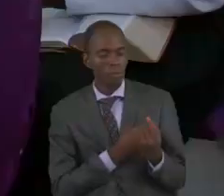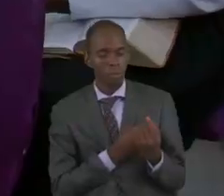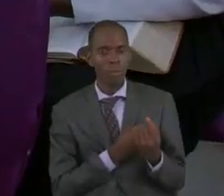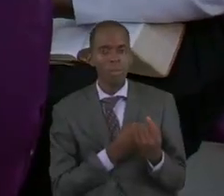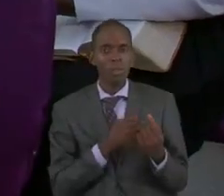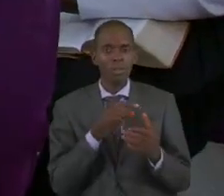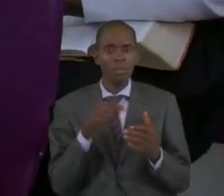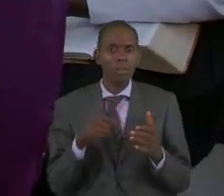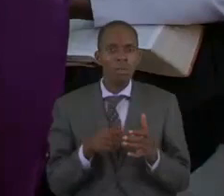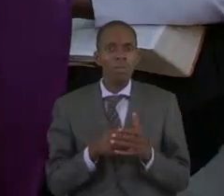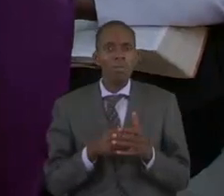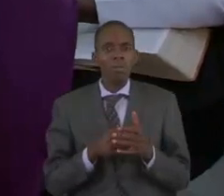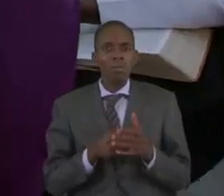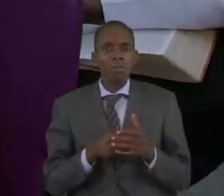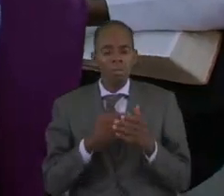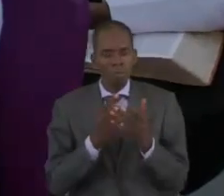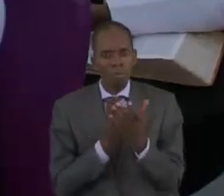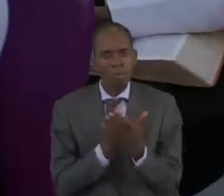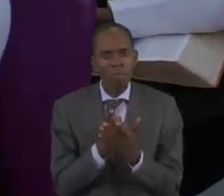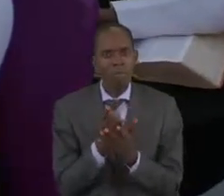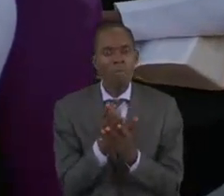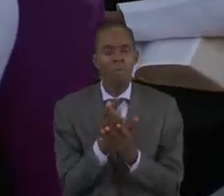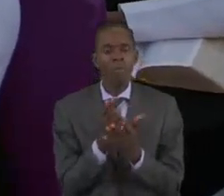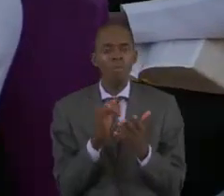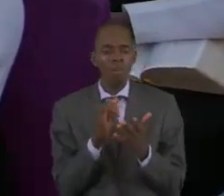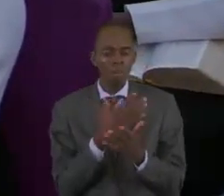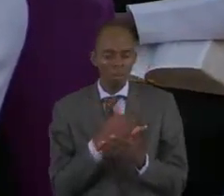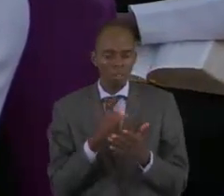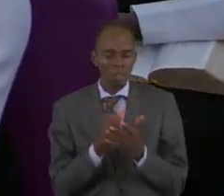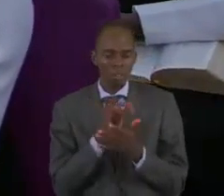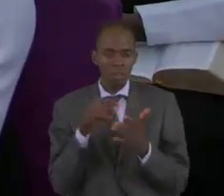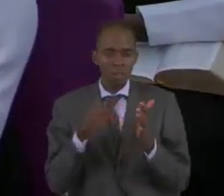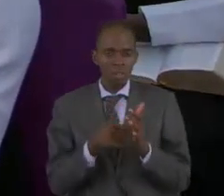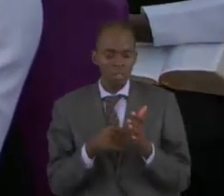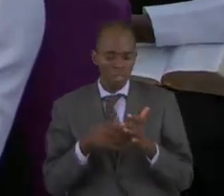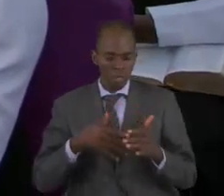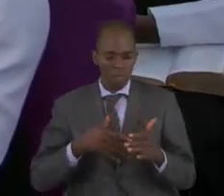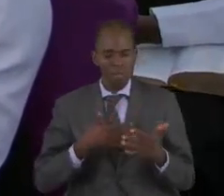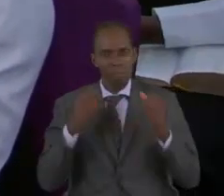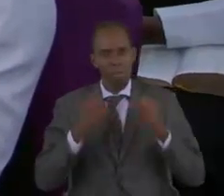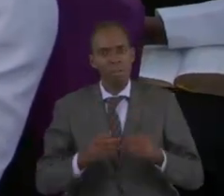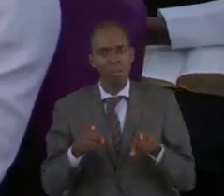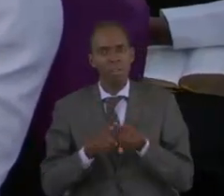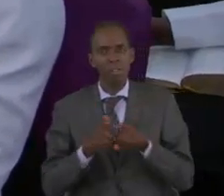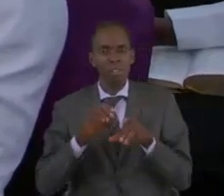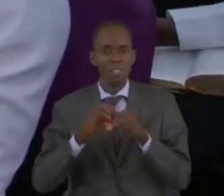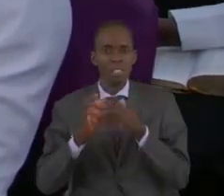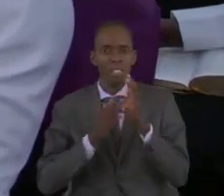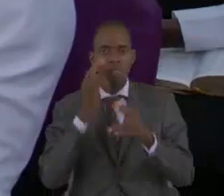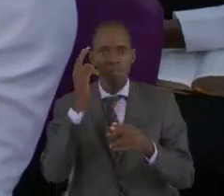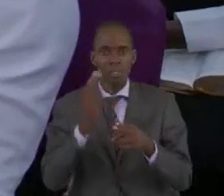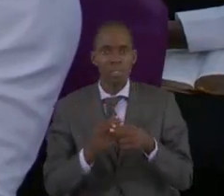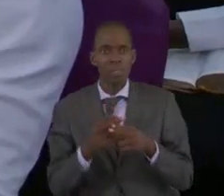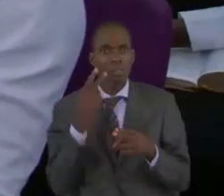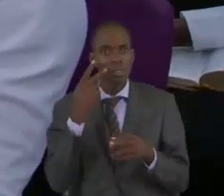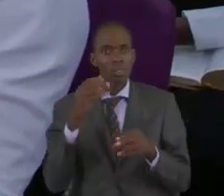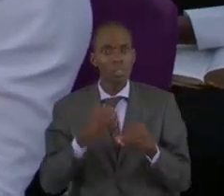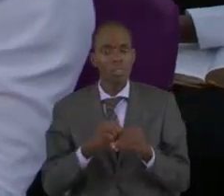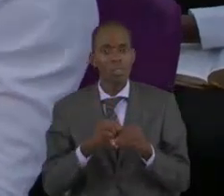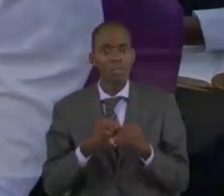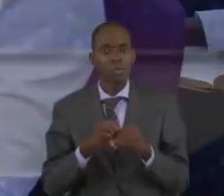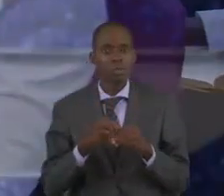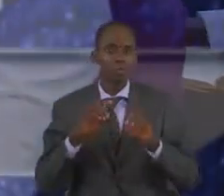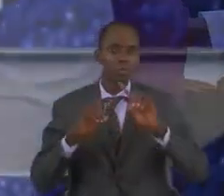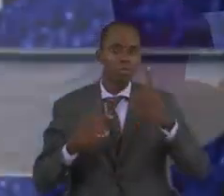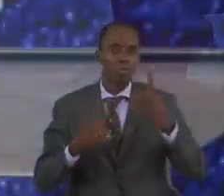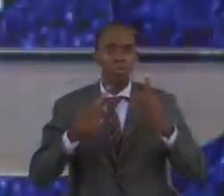fortitude, he'll give us this loyalty and this devotion, in Jesus' name. We're coming now to